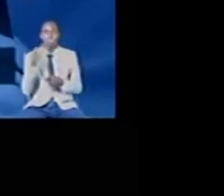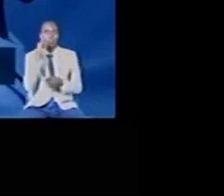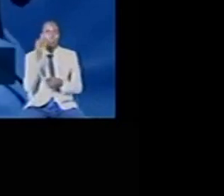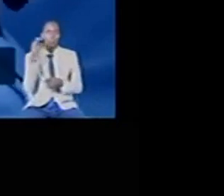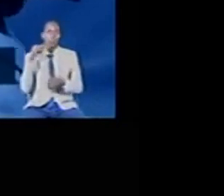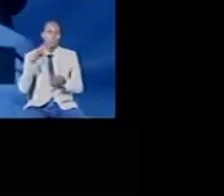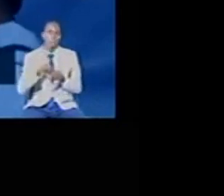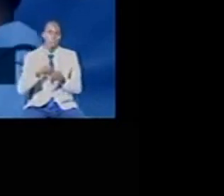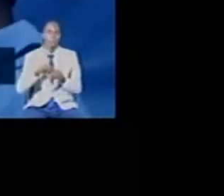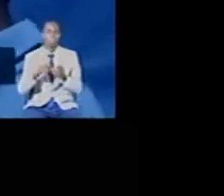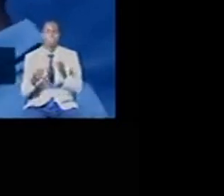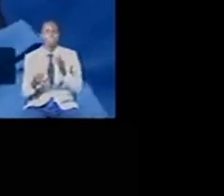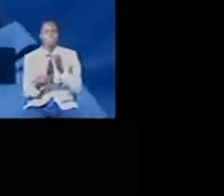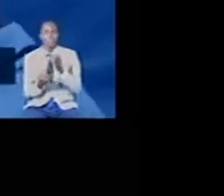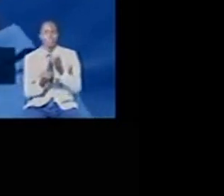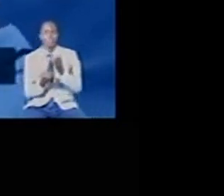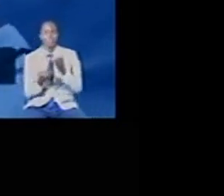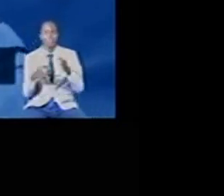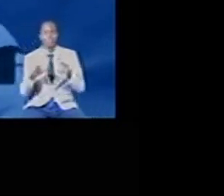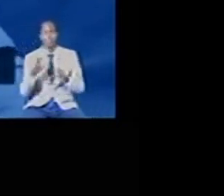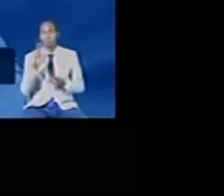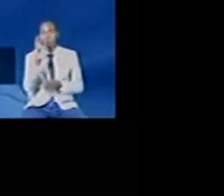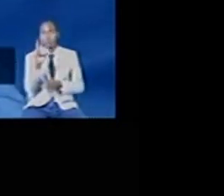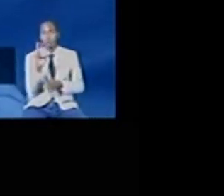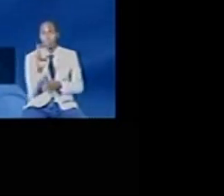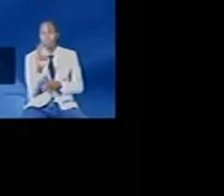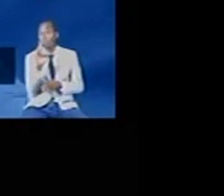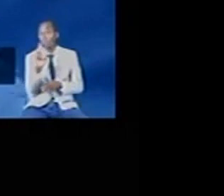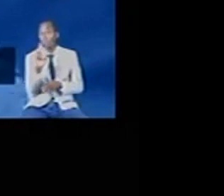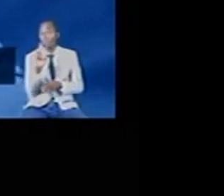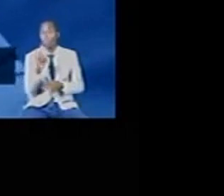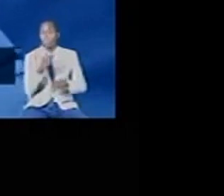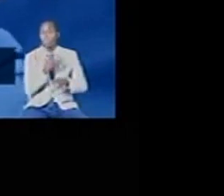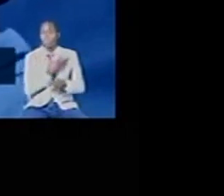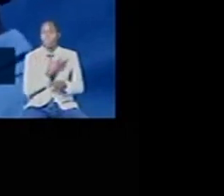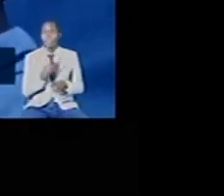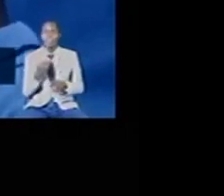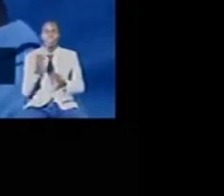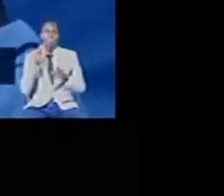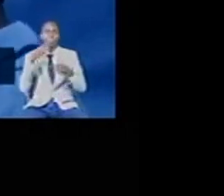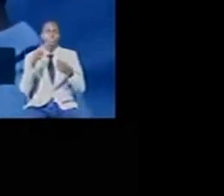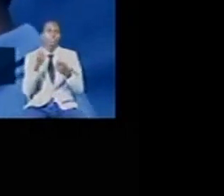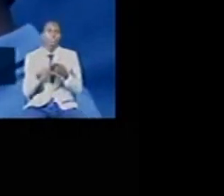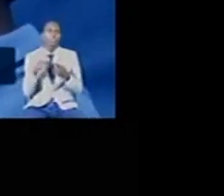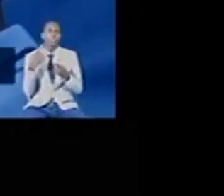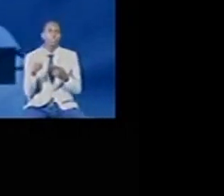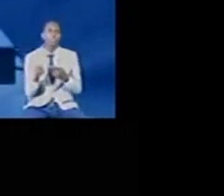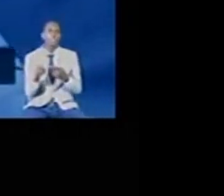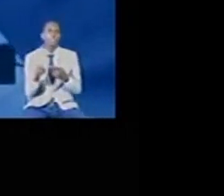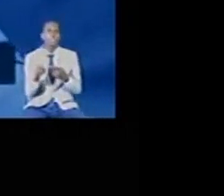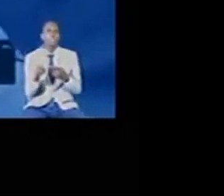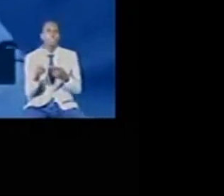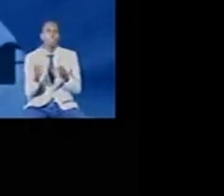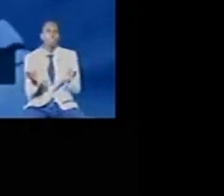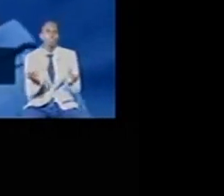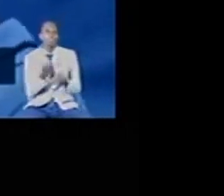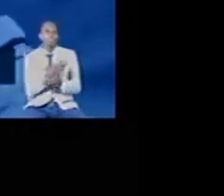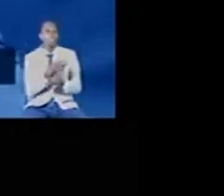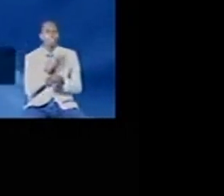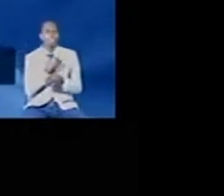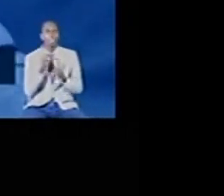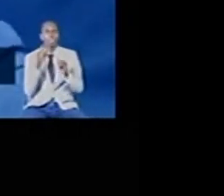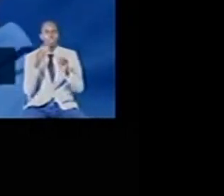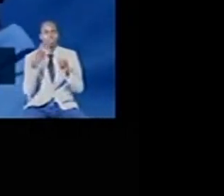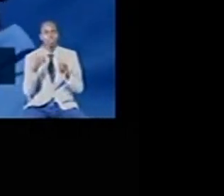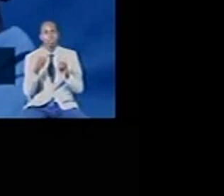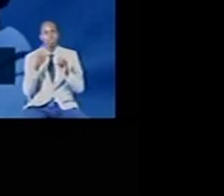2 using glasses. My daddy now, I went to my registrar's office. He said, okay, let me test you. Read